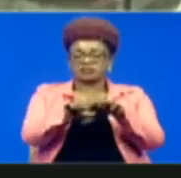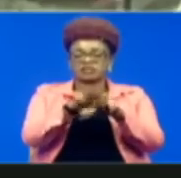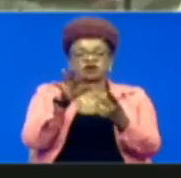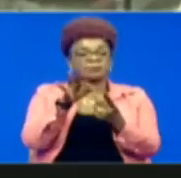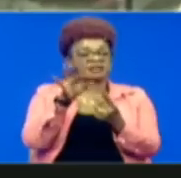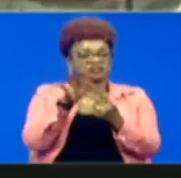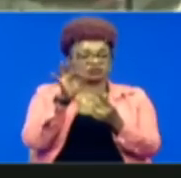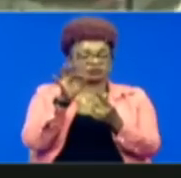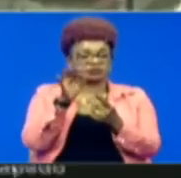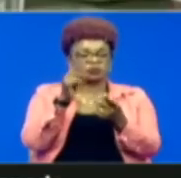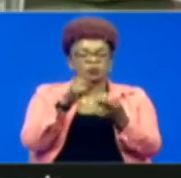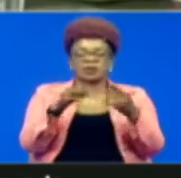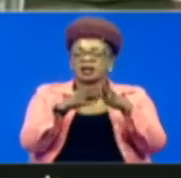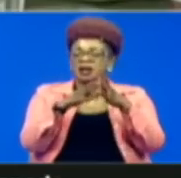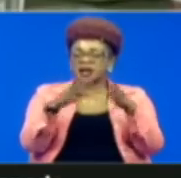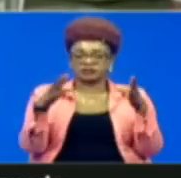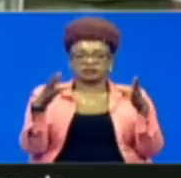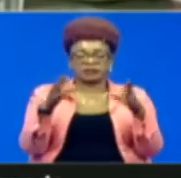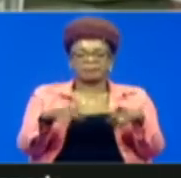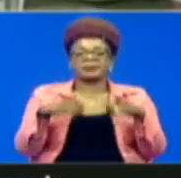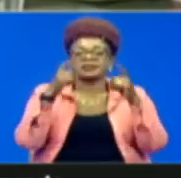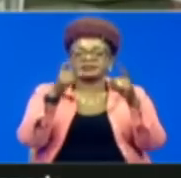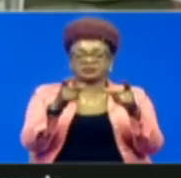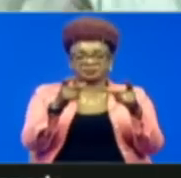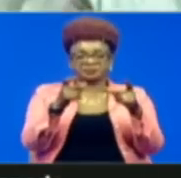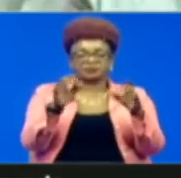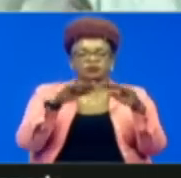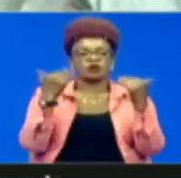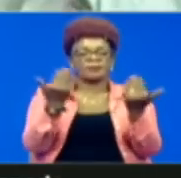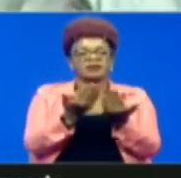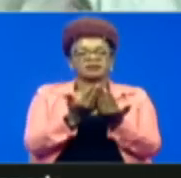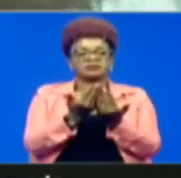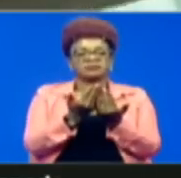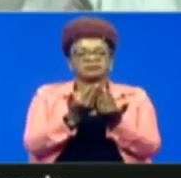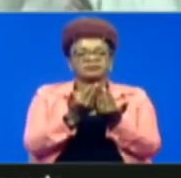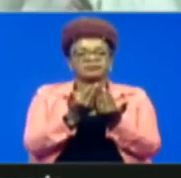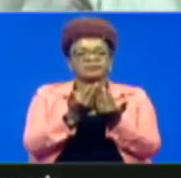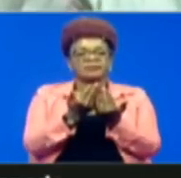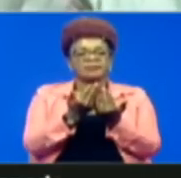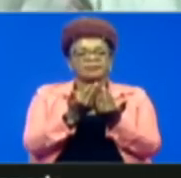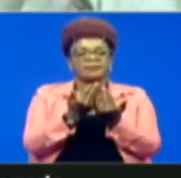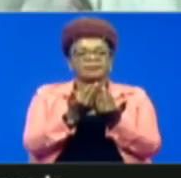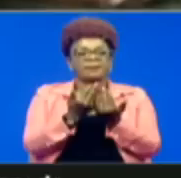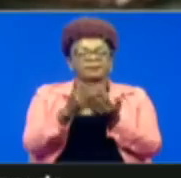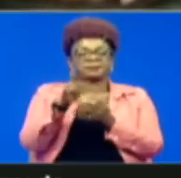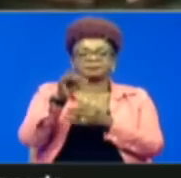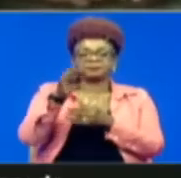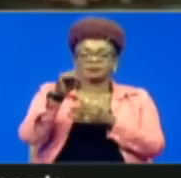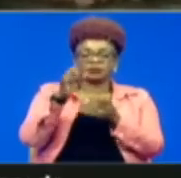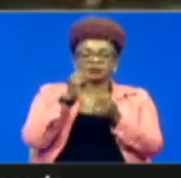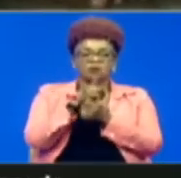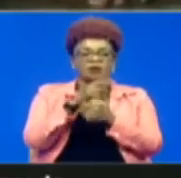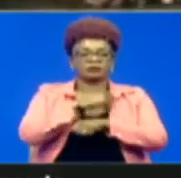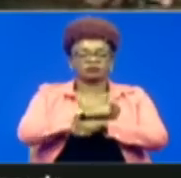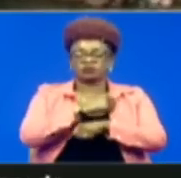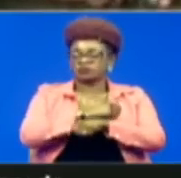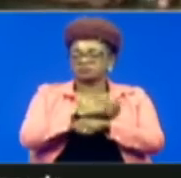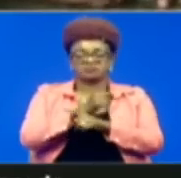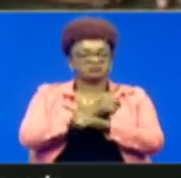is the largest teacher prize award of its kind globally. And then next, you get the difference. Keriko Secondary School is not too